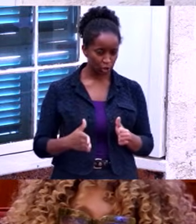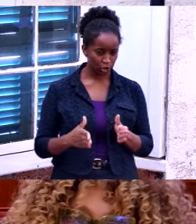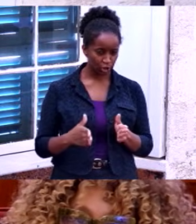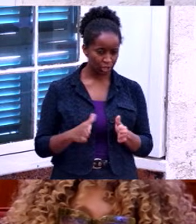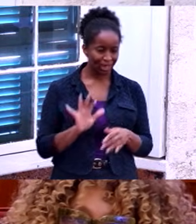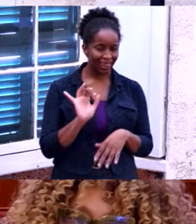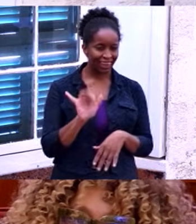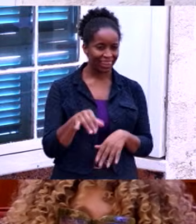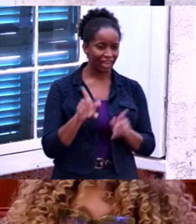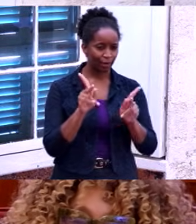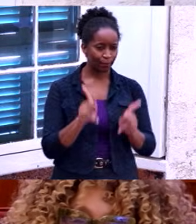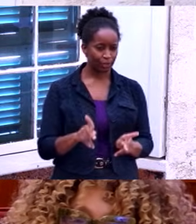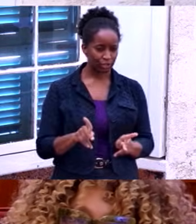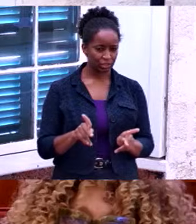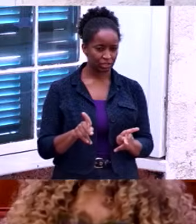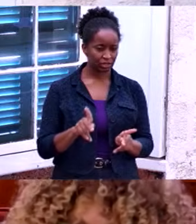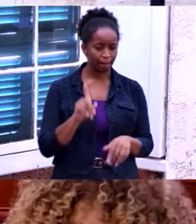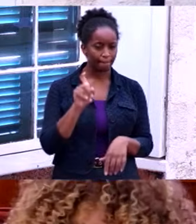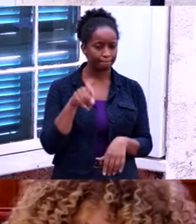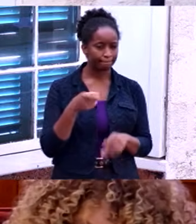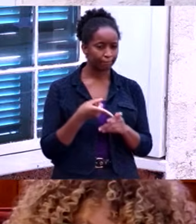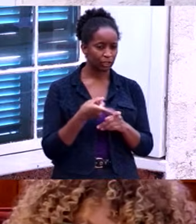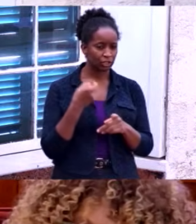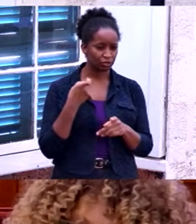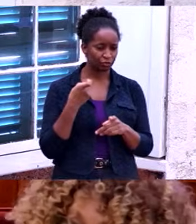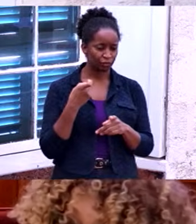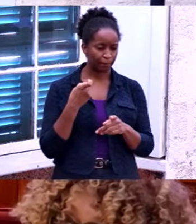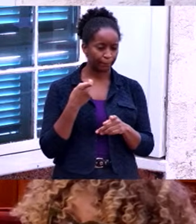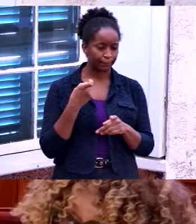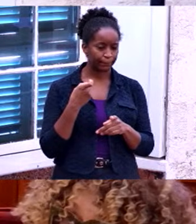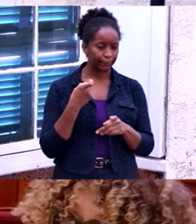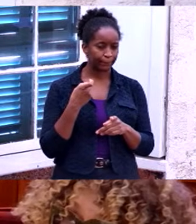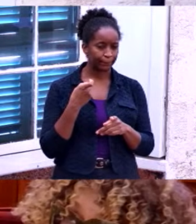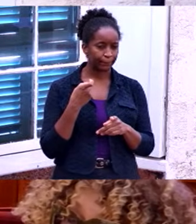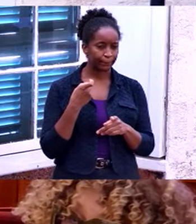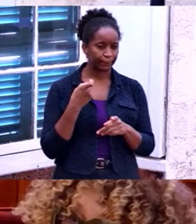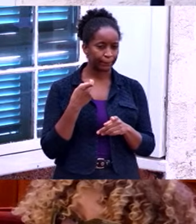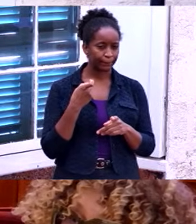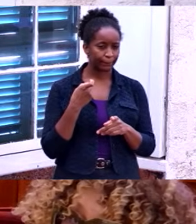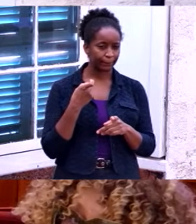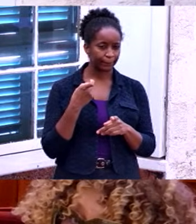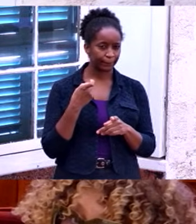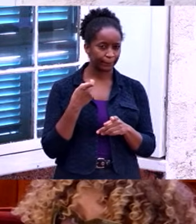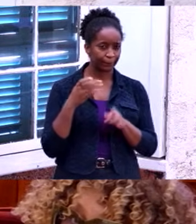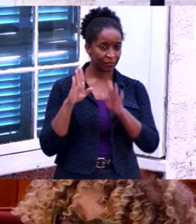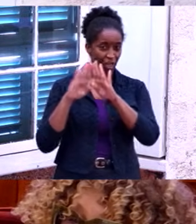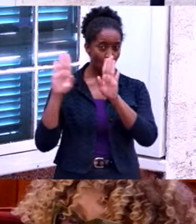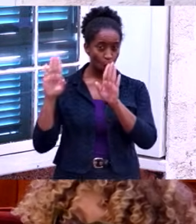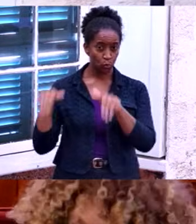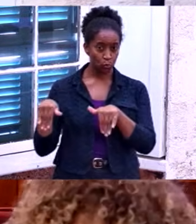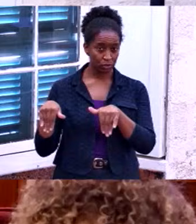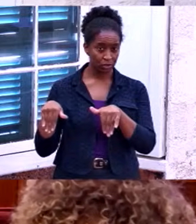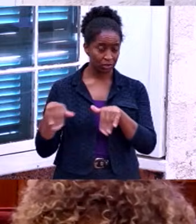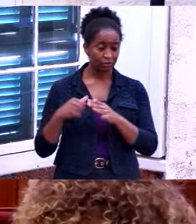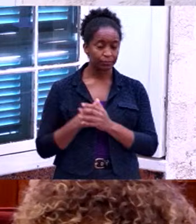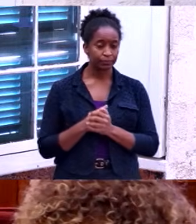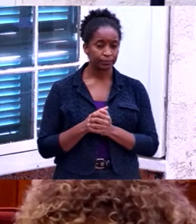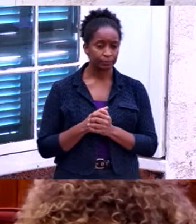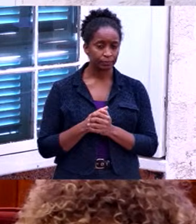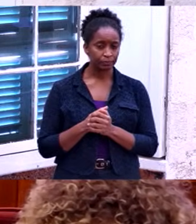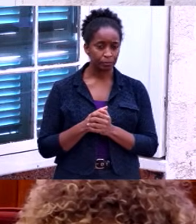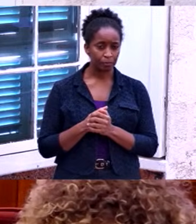who an elected member will be the deputy speaker. And one is not able to predict which